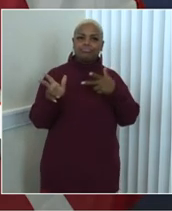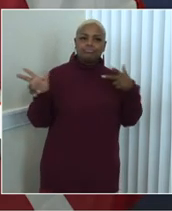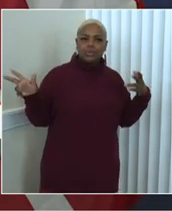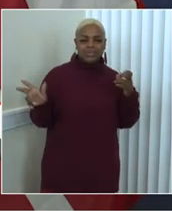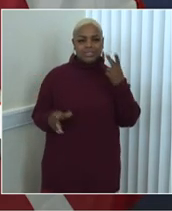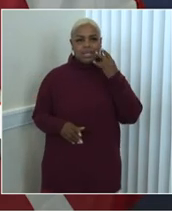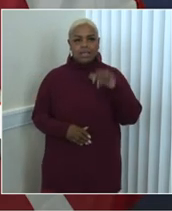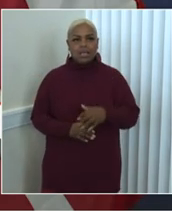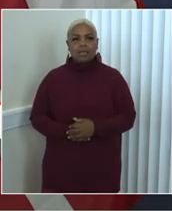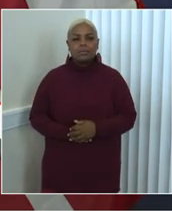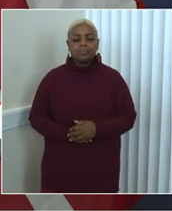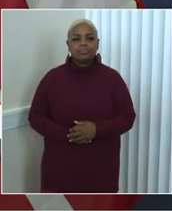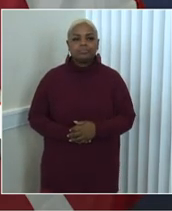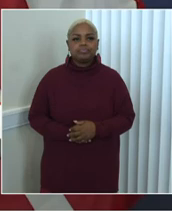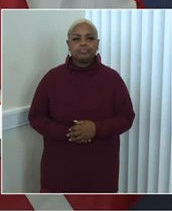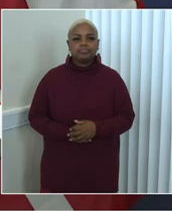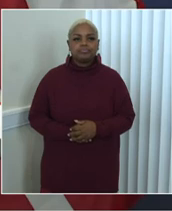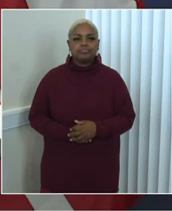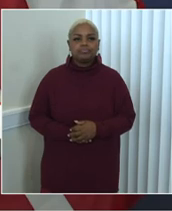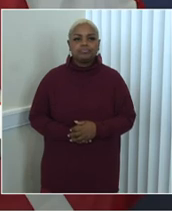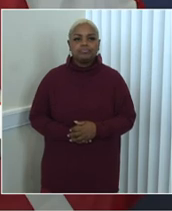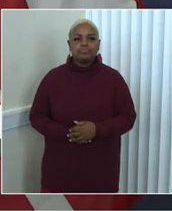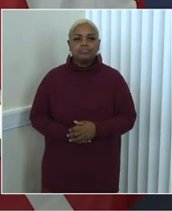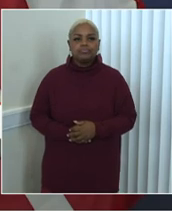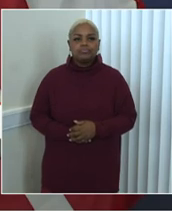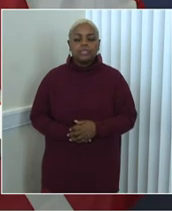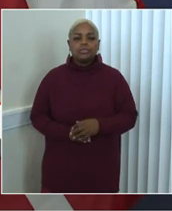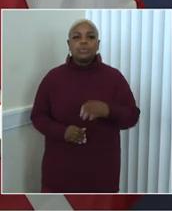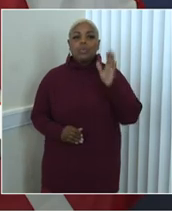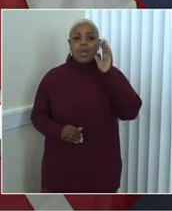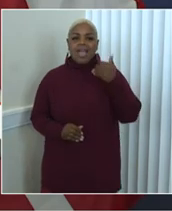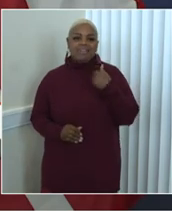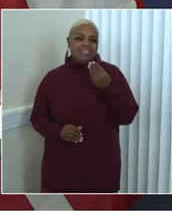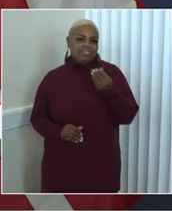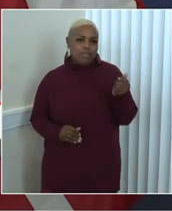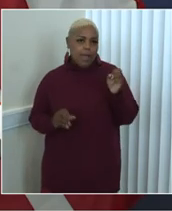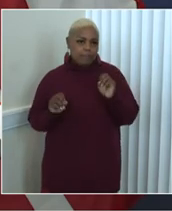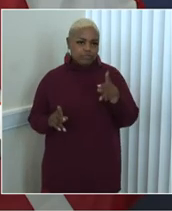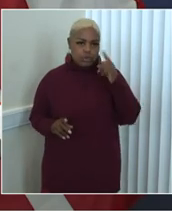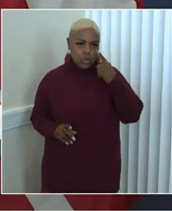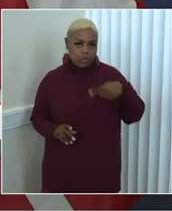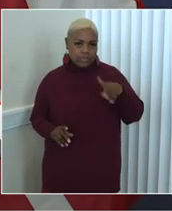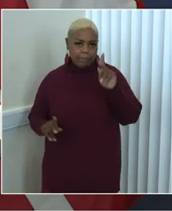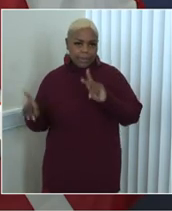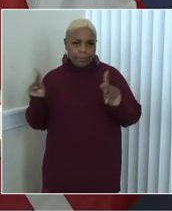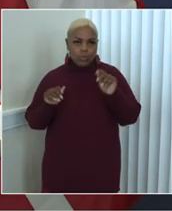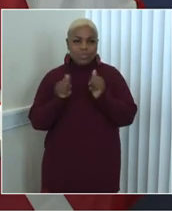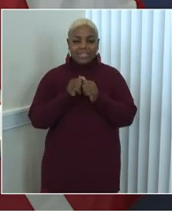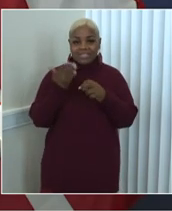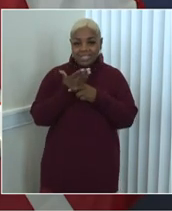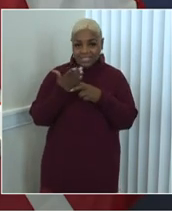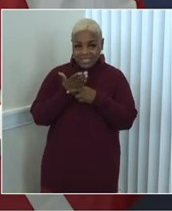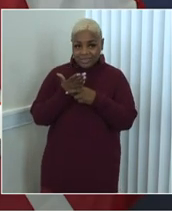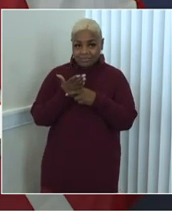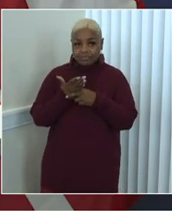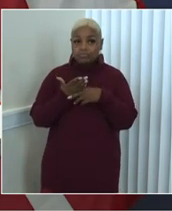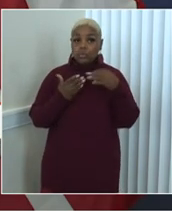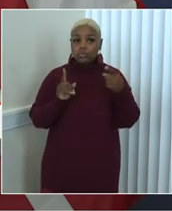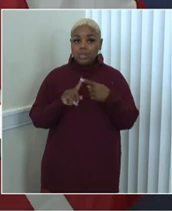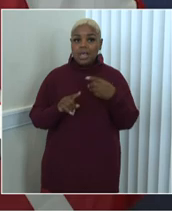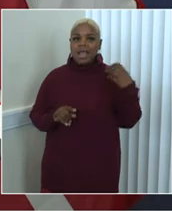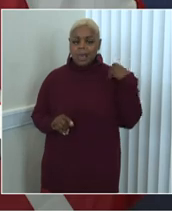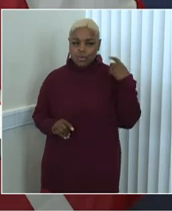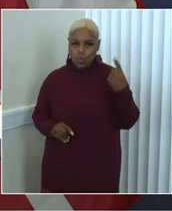D.C. So there will be several opportunities for them to at the Capital One Arena and